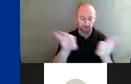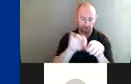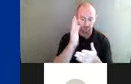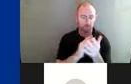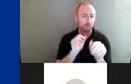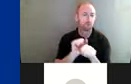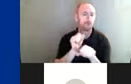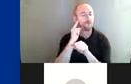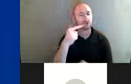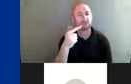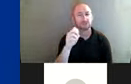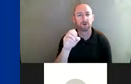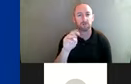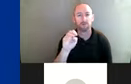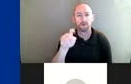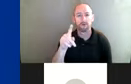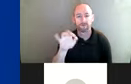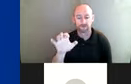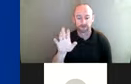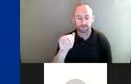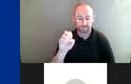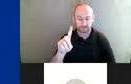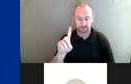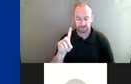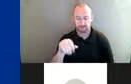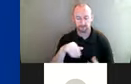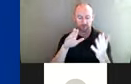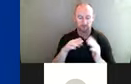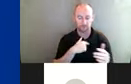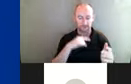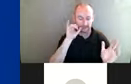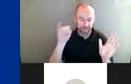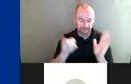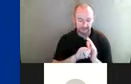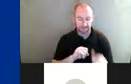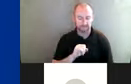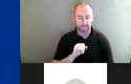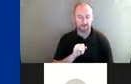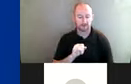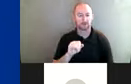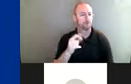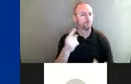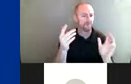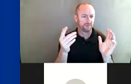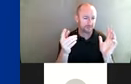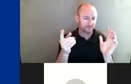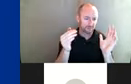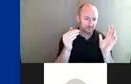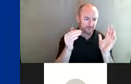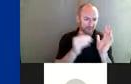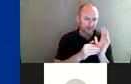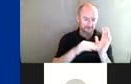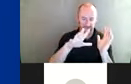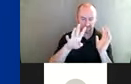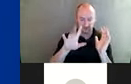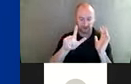a geomorphic-based statistical approach. We identified 1,054 landslides in McGoffin County, sort